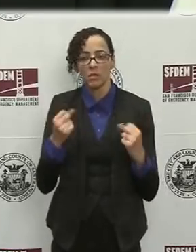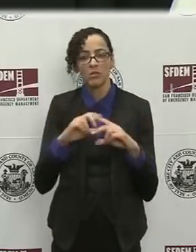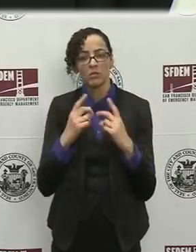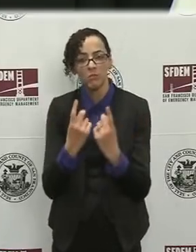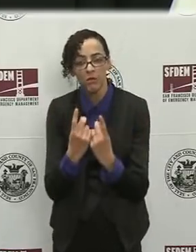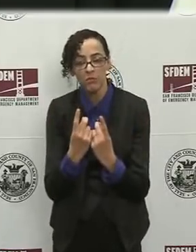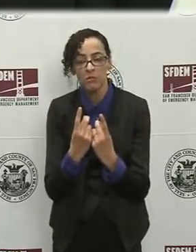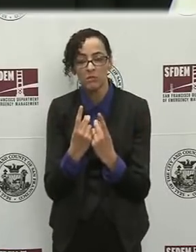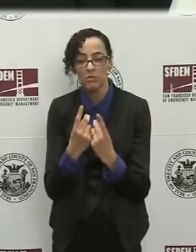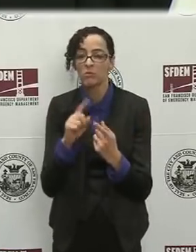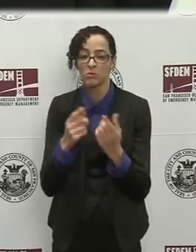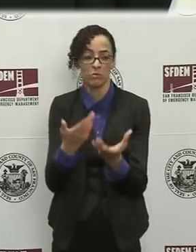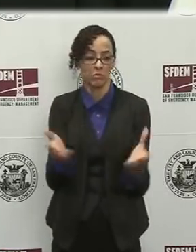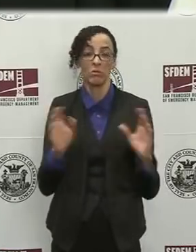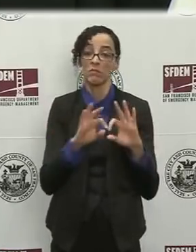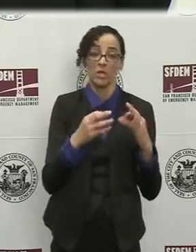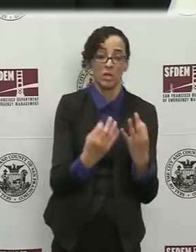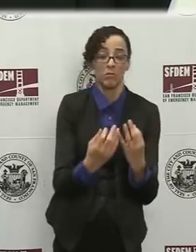friends.